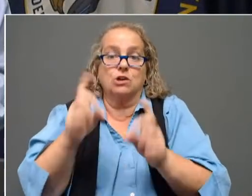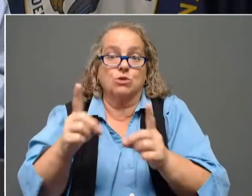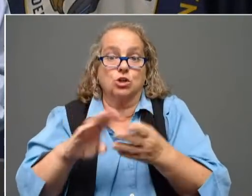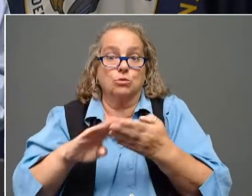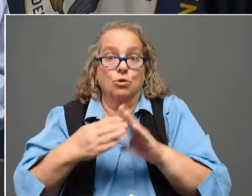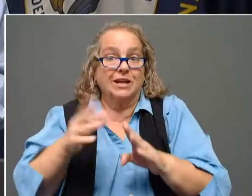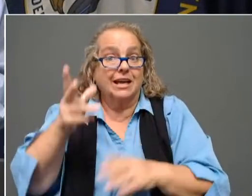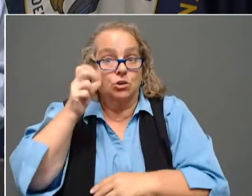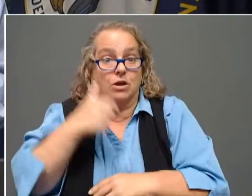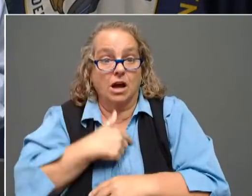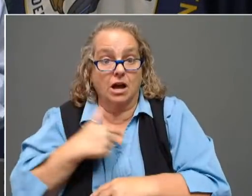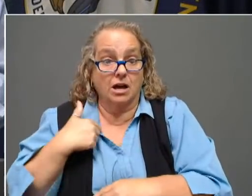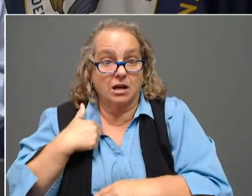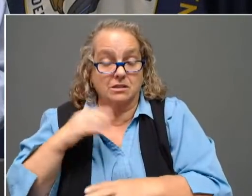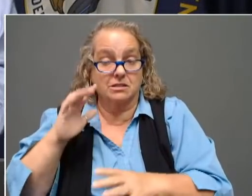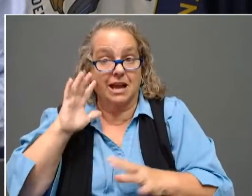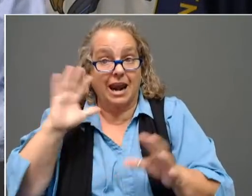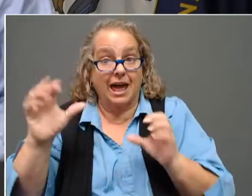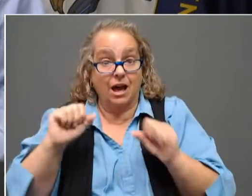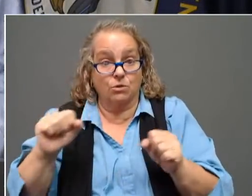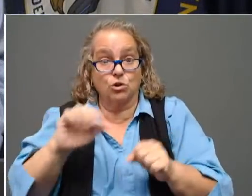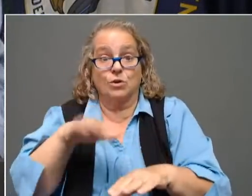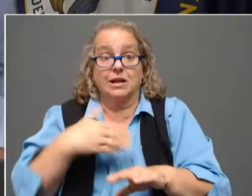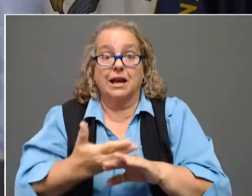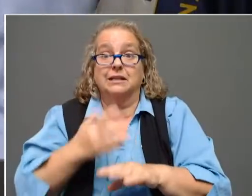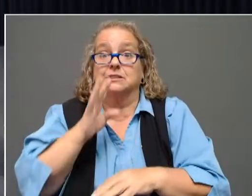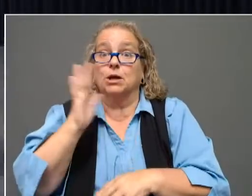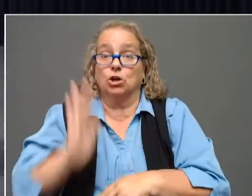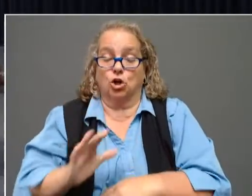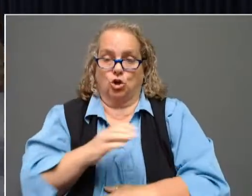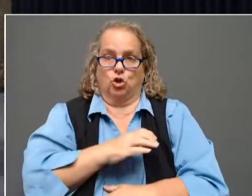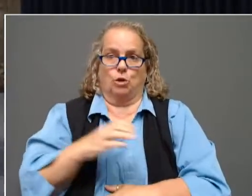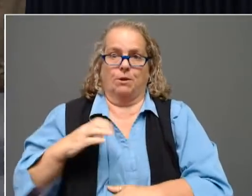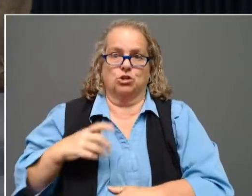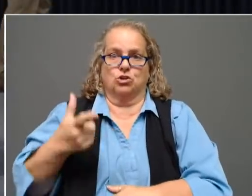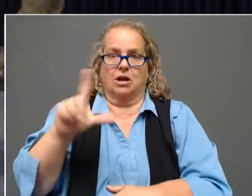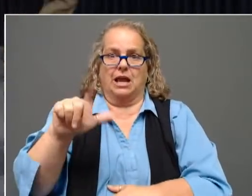next speaker is Commissioner Glass.